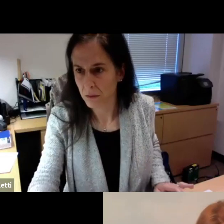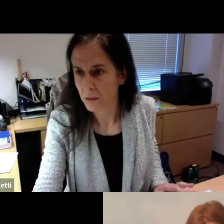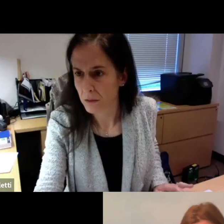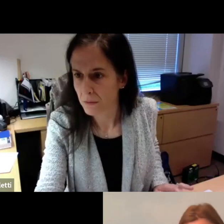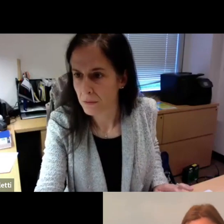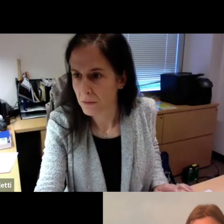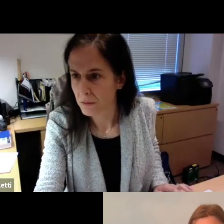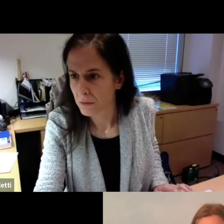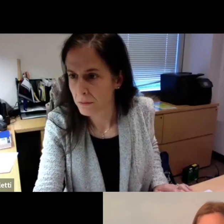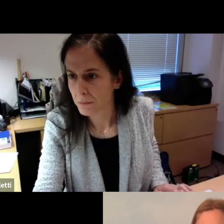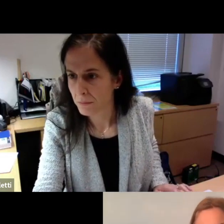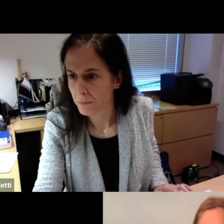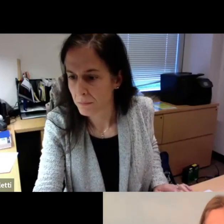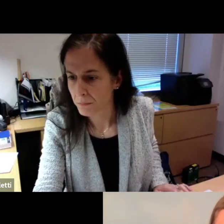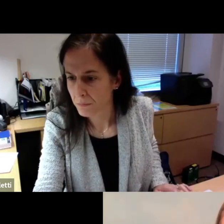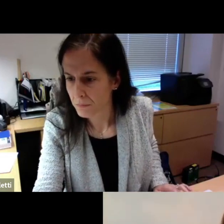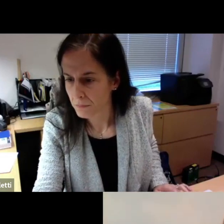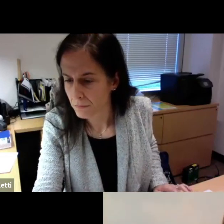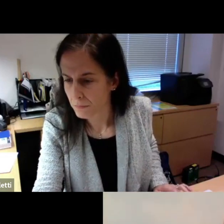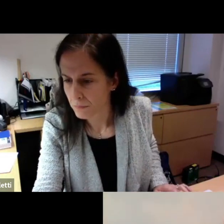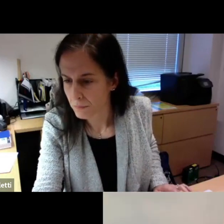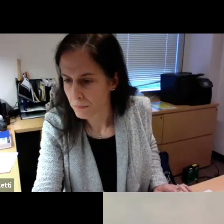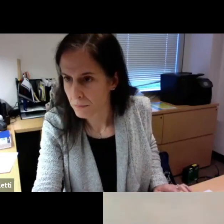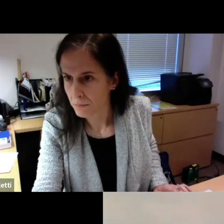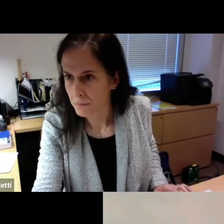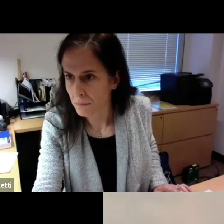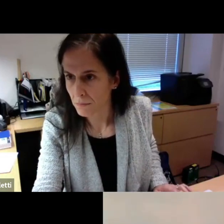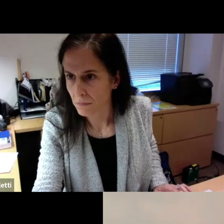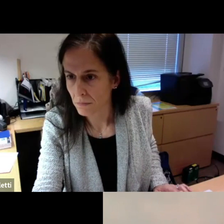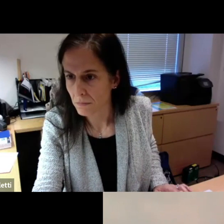the link, I can share that with the group as well.